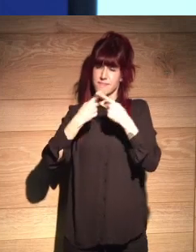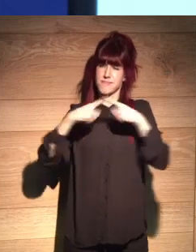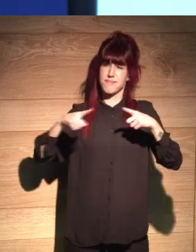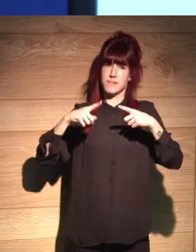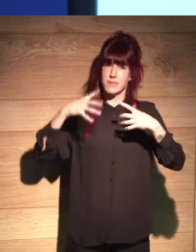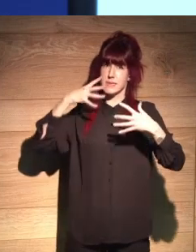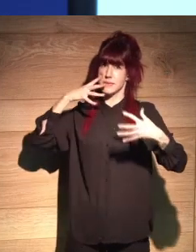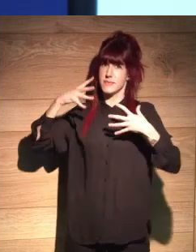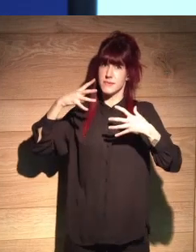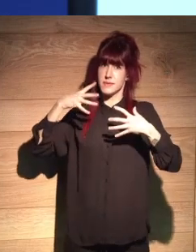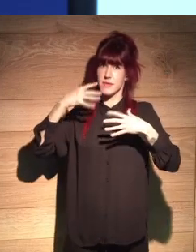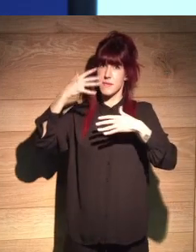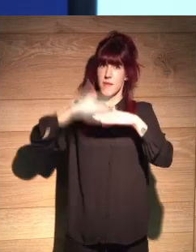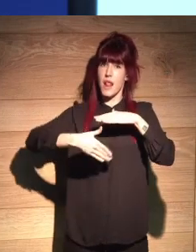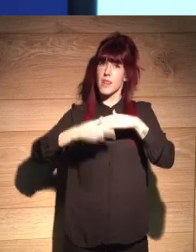of 20%,